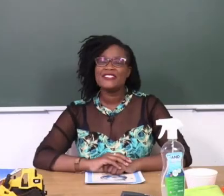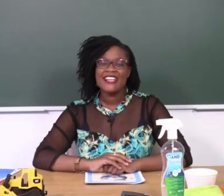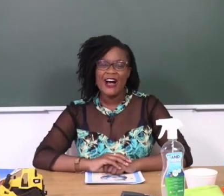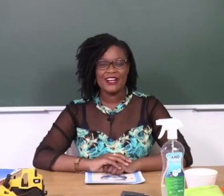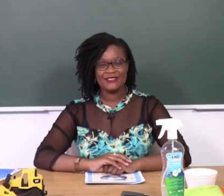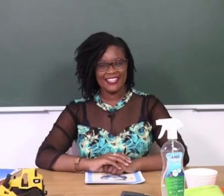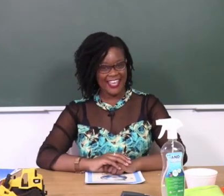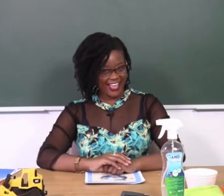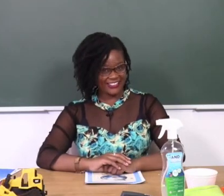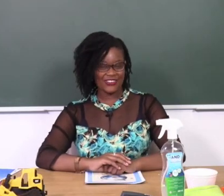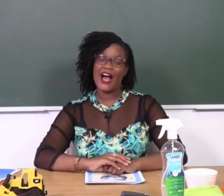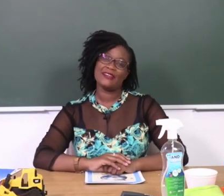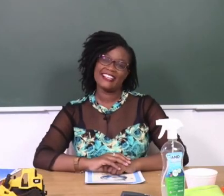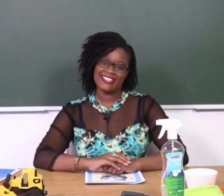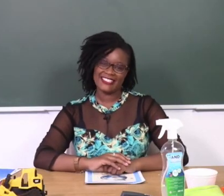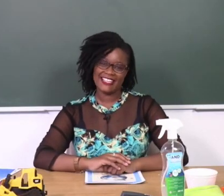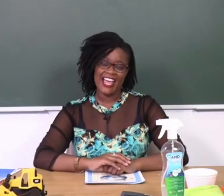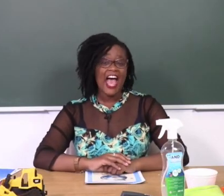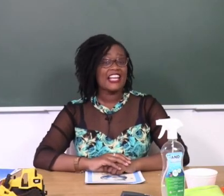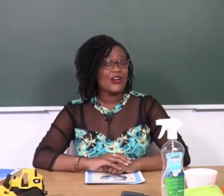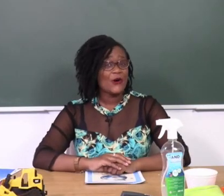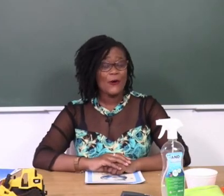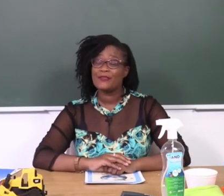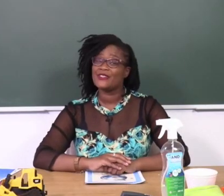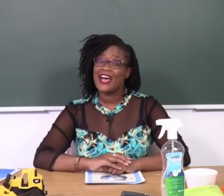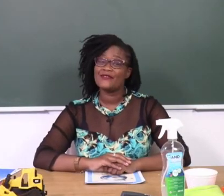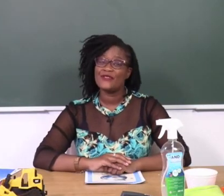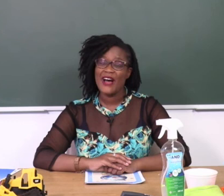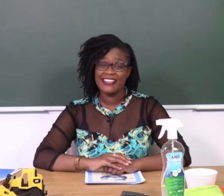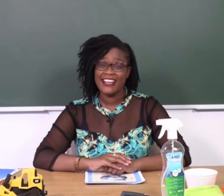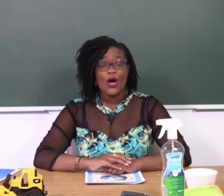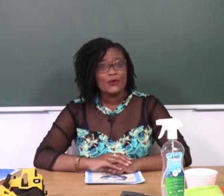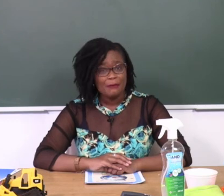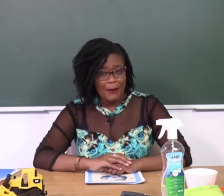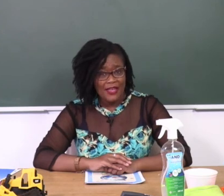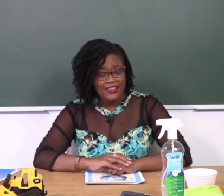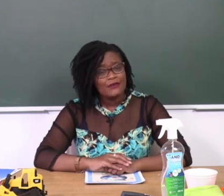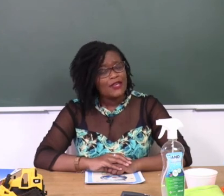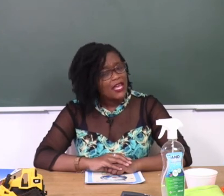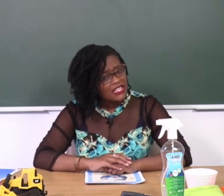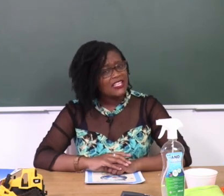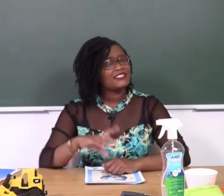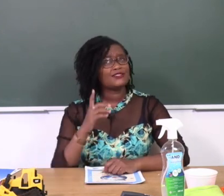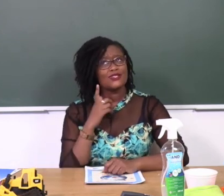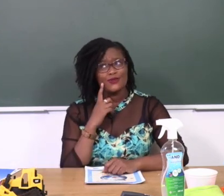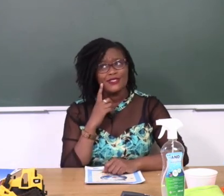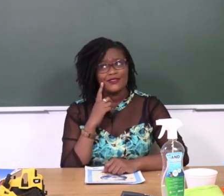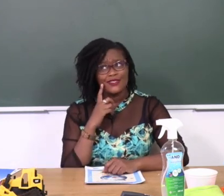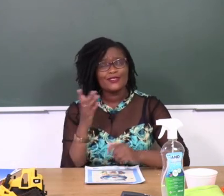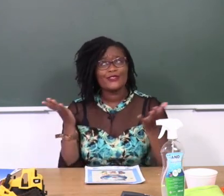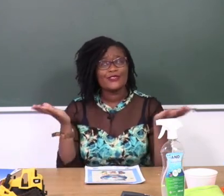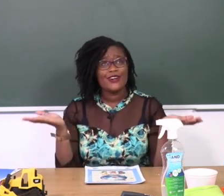We have now come to the end of our lesson, and I hope that you had fun. Remember, if anything is